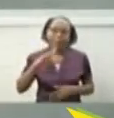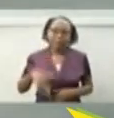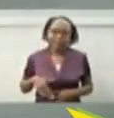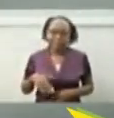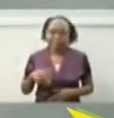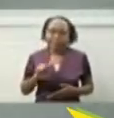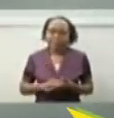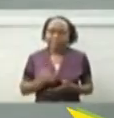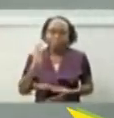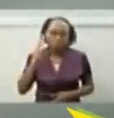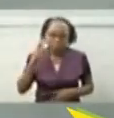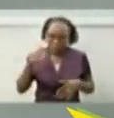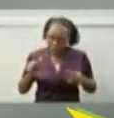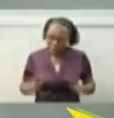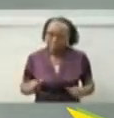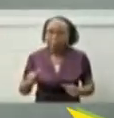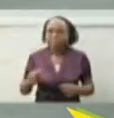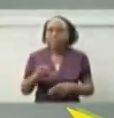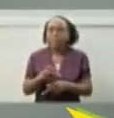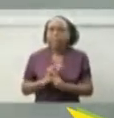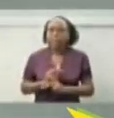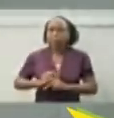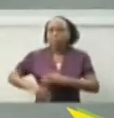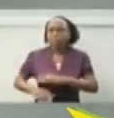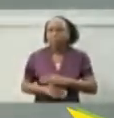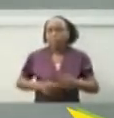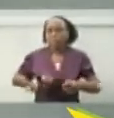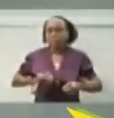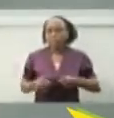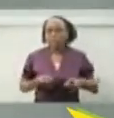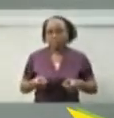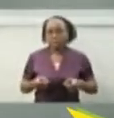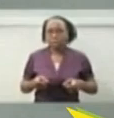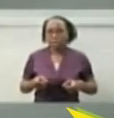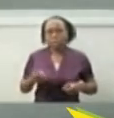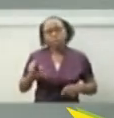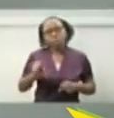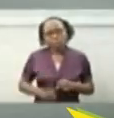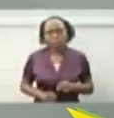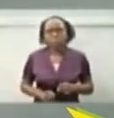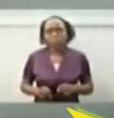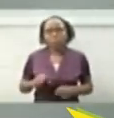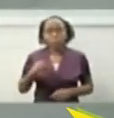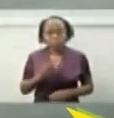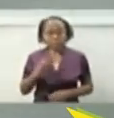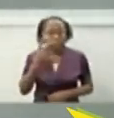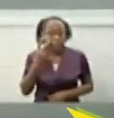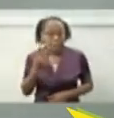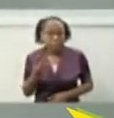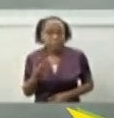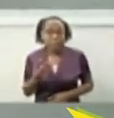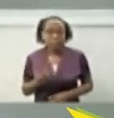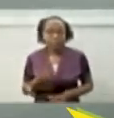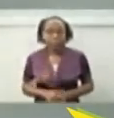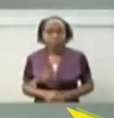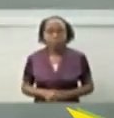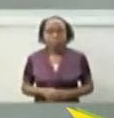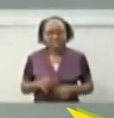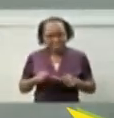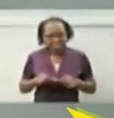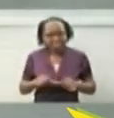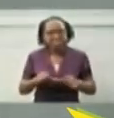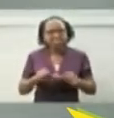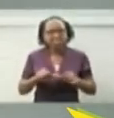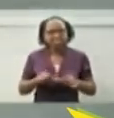would, we would be able to keep it under control, Mr. Speaker. So, Mr. Speaker, we have seen continued